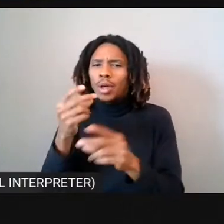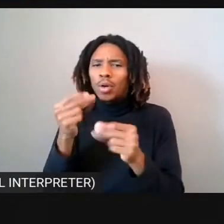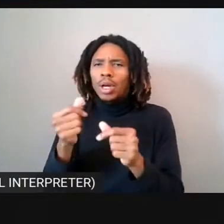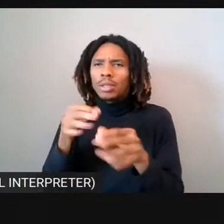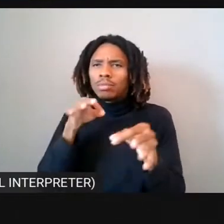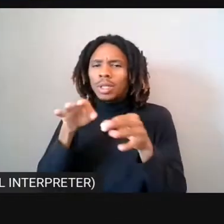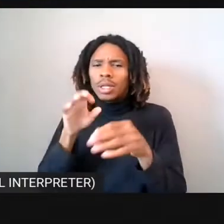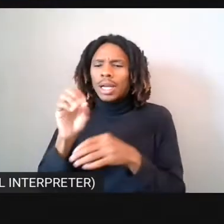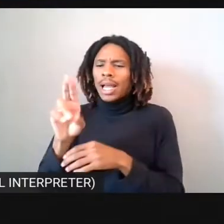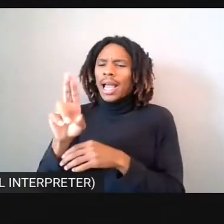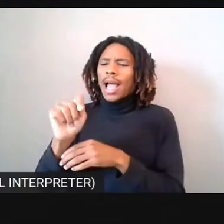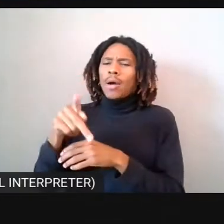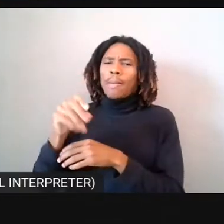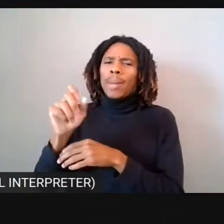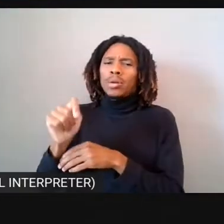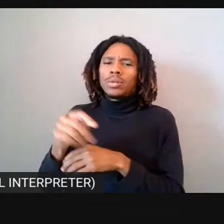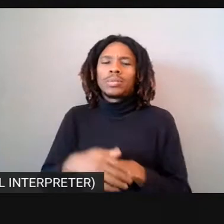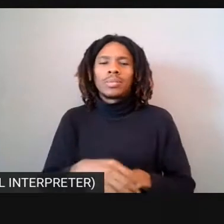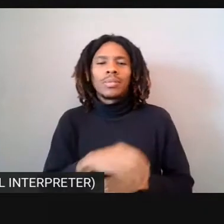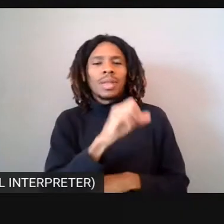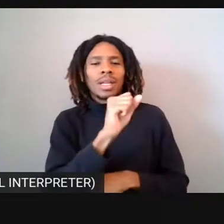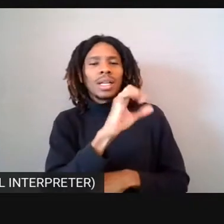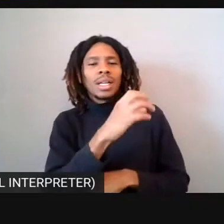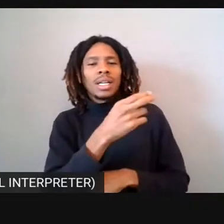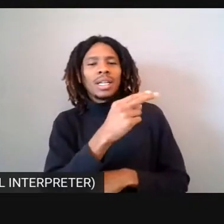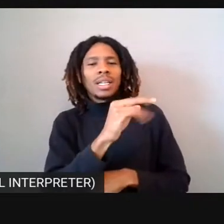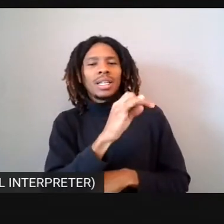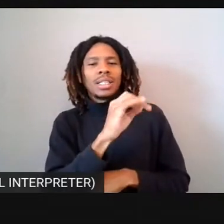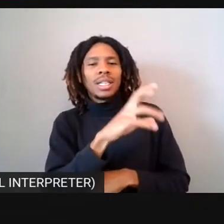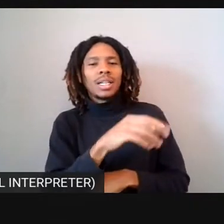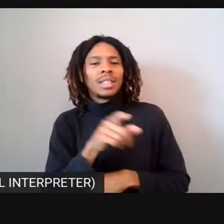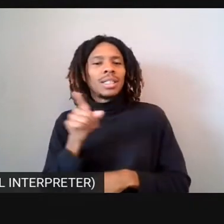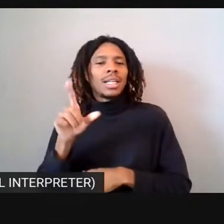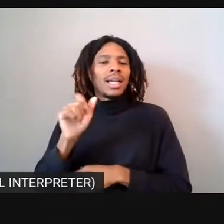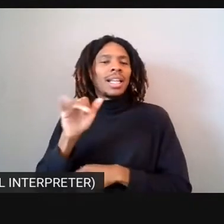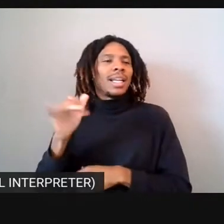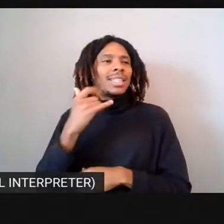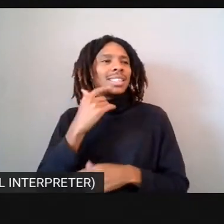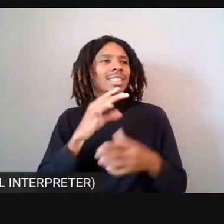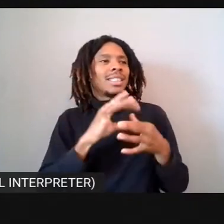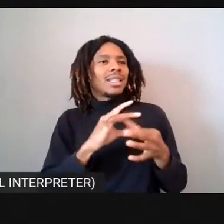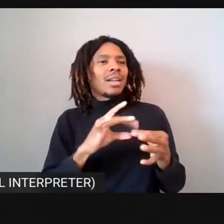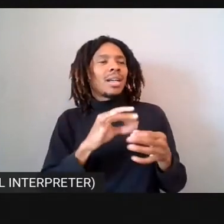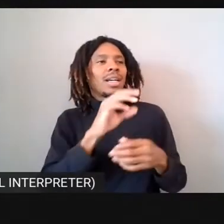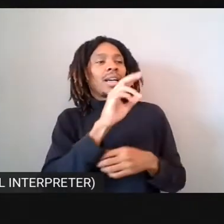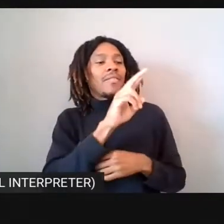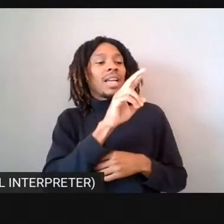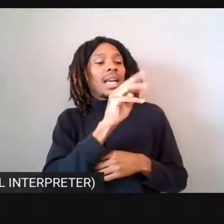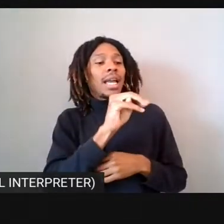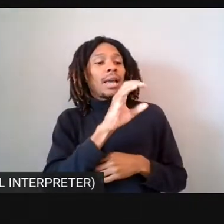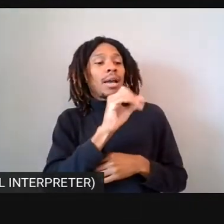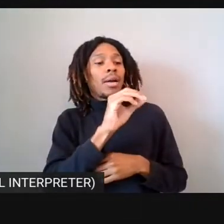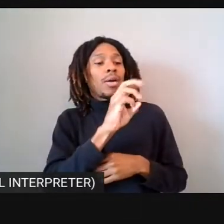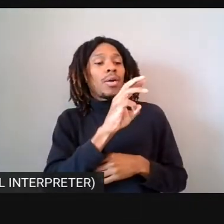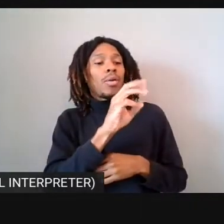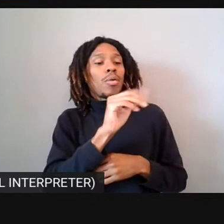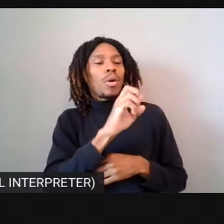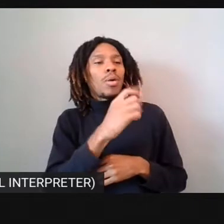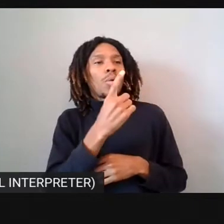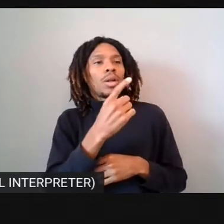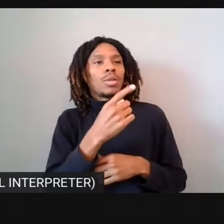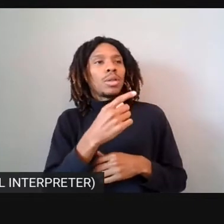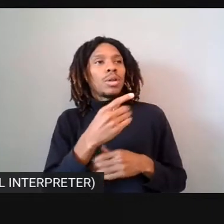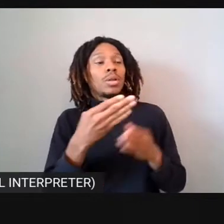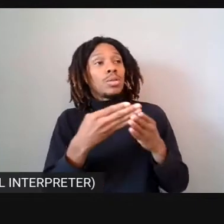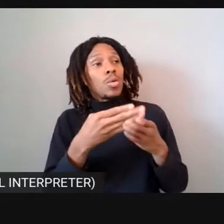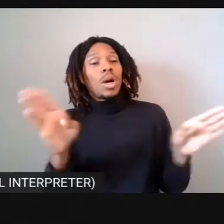outpost is and what it's all about. So as Larry mentioned, VMware is one of the widely used